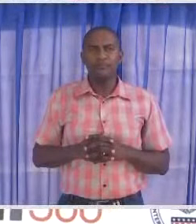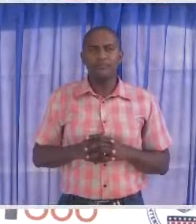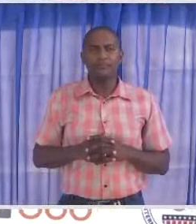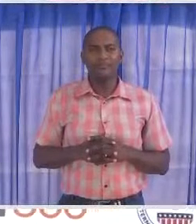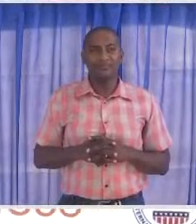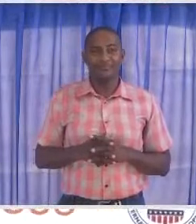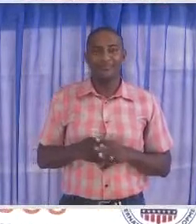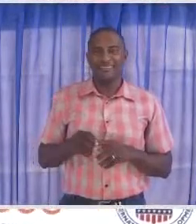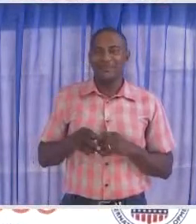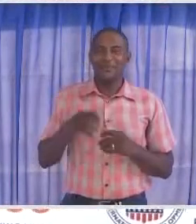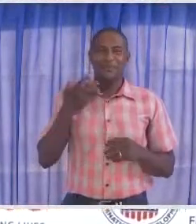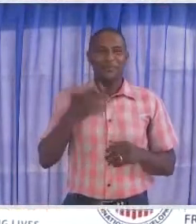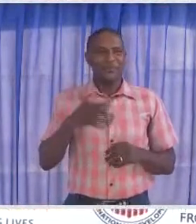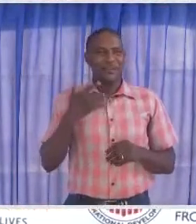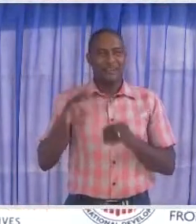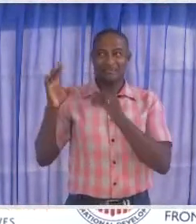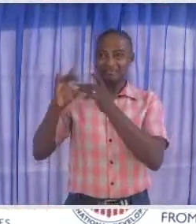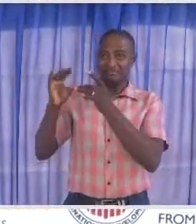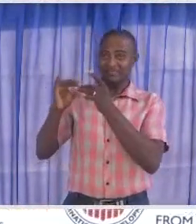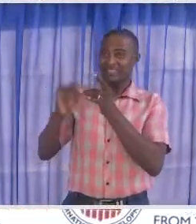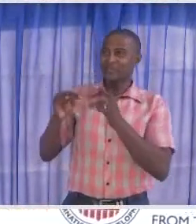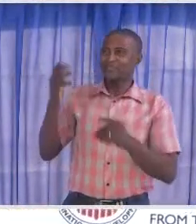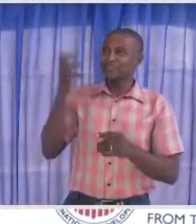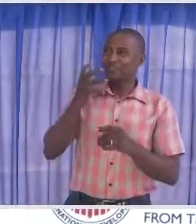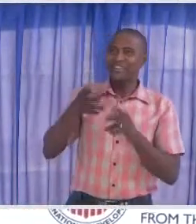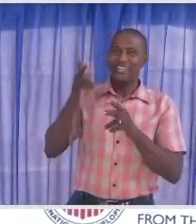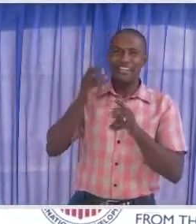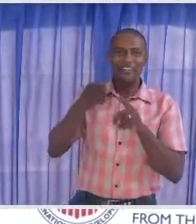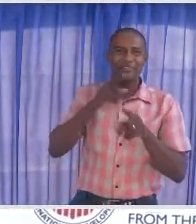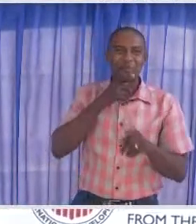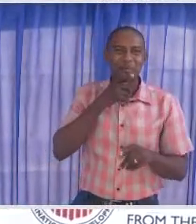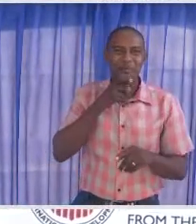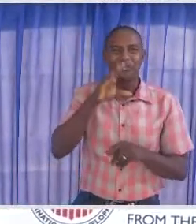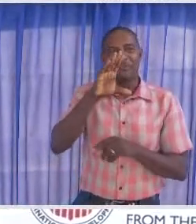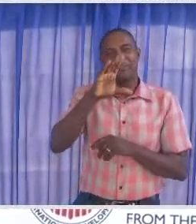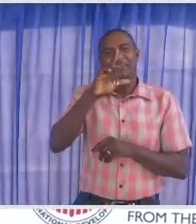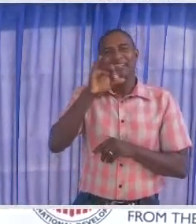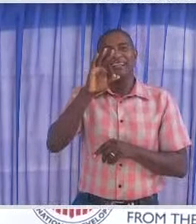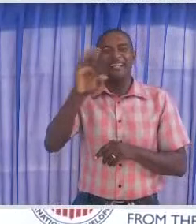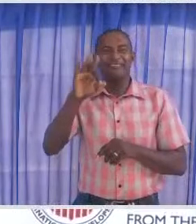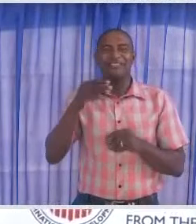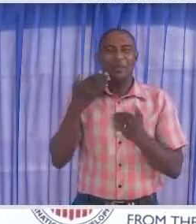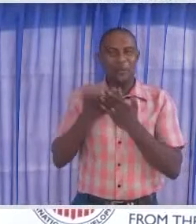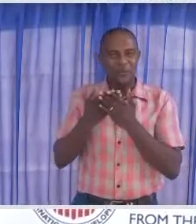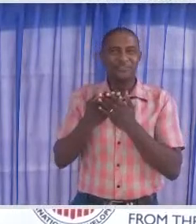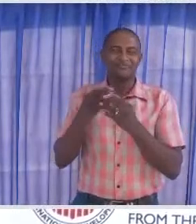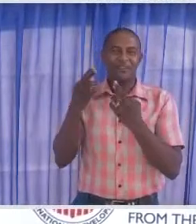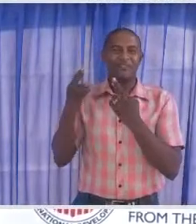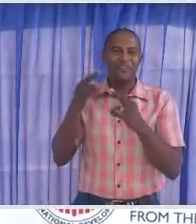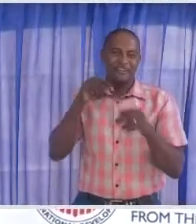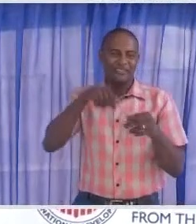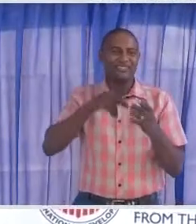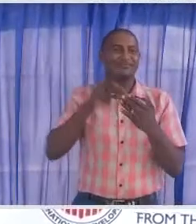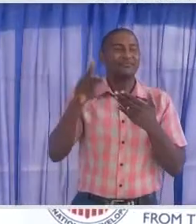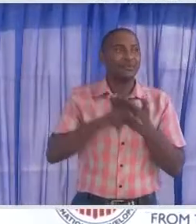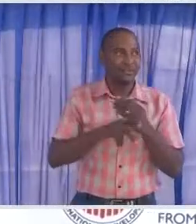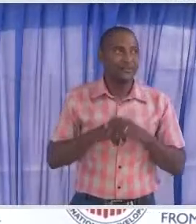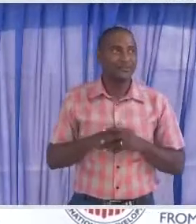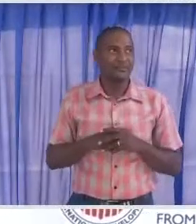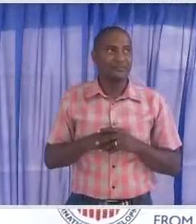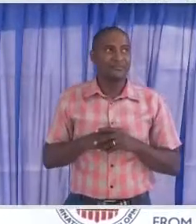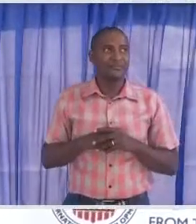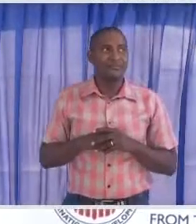And that was great hearing from Cliff. We can call him Cliff. He's a good friend of the program. So I did say I'm the country program director